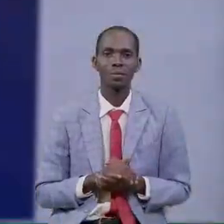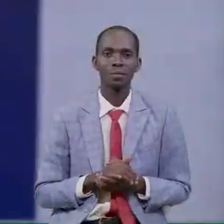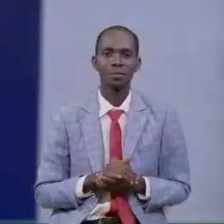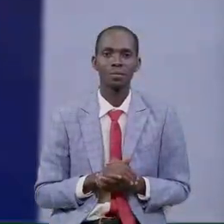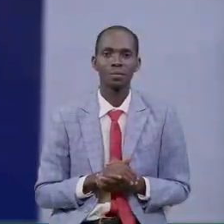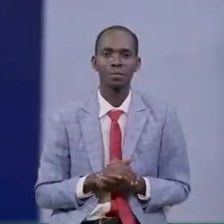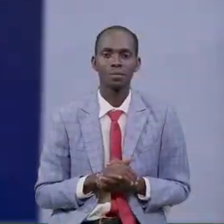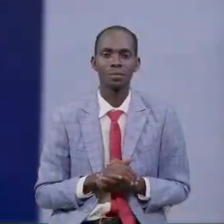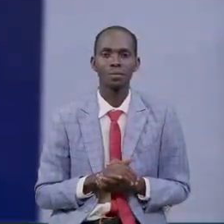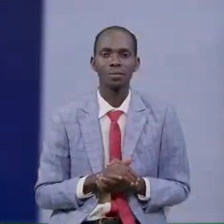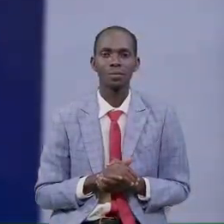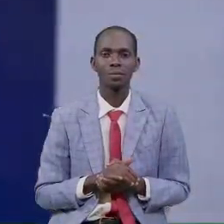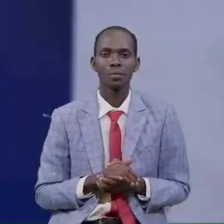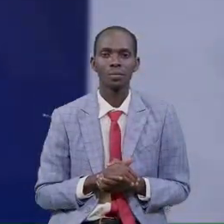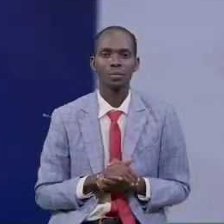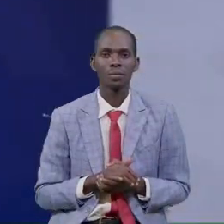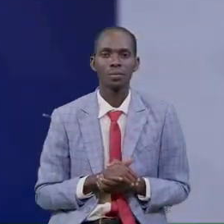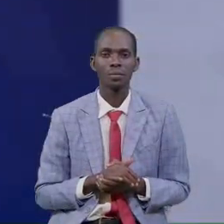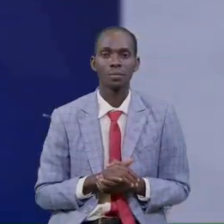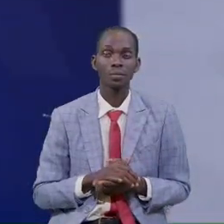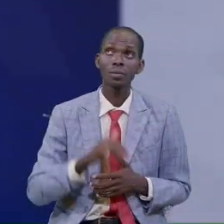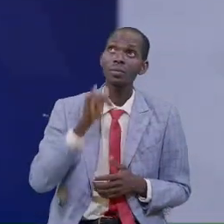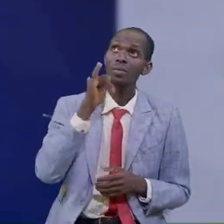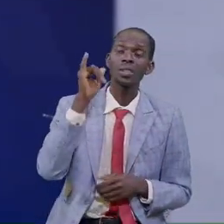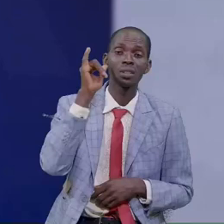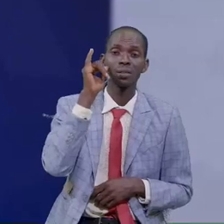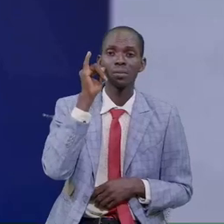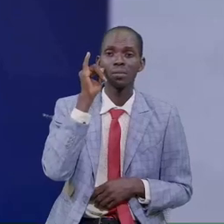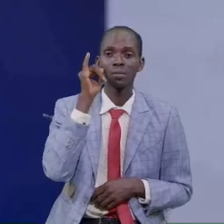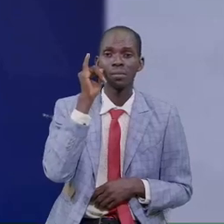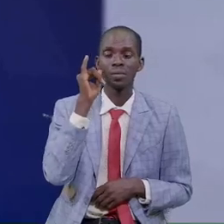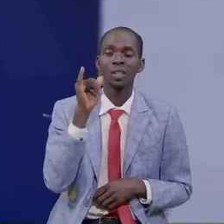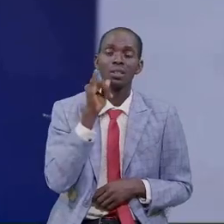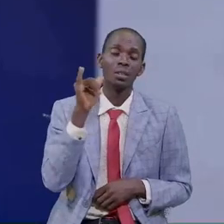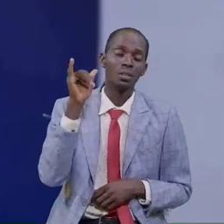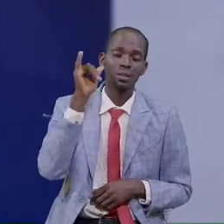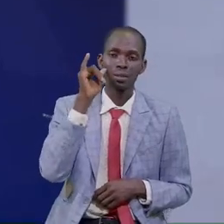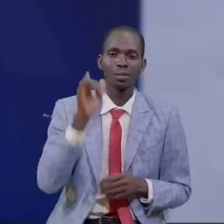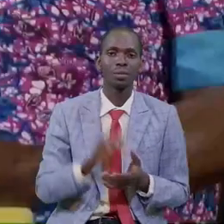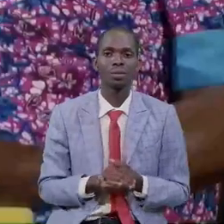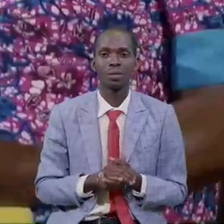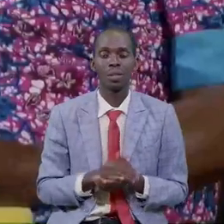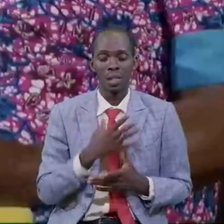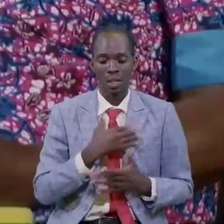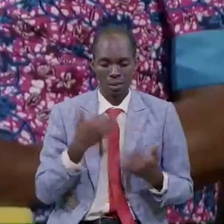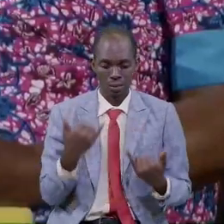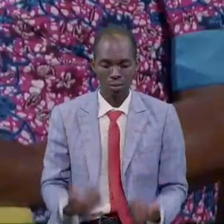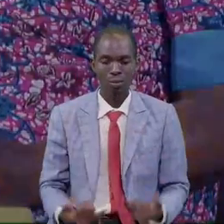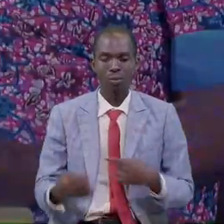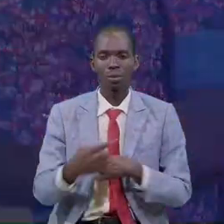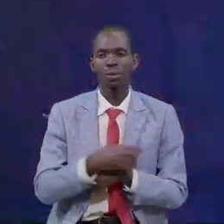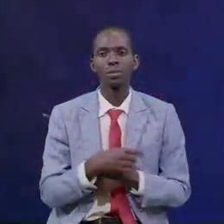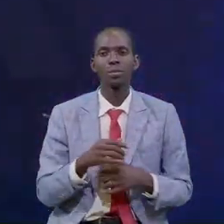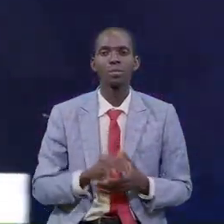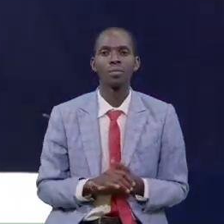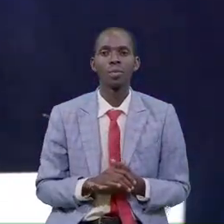le même avec nous tous. Yesterday, hier. Yesterday, hier. And today. Aujourd'hui. And for how long?